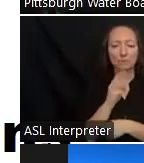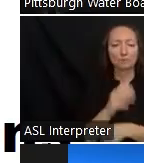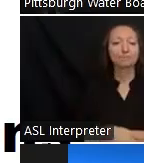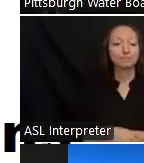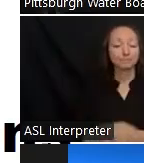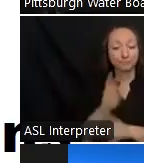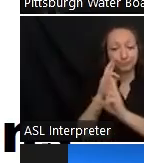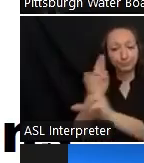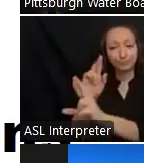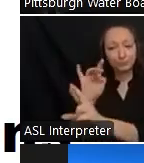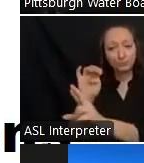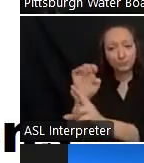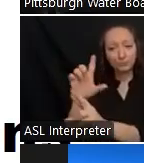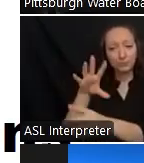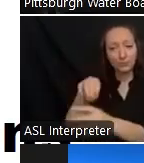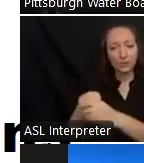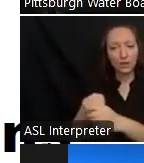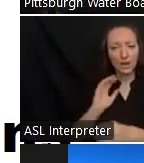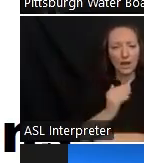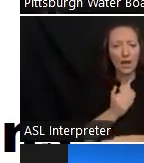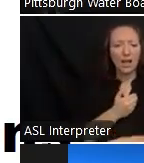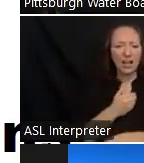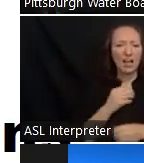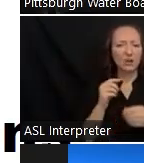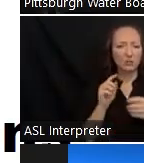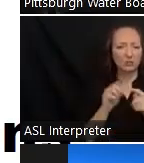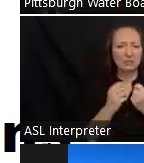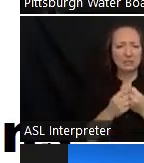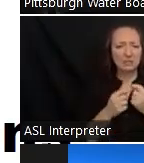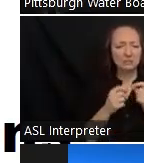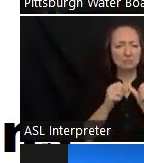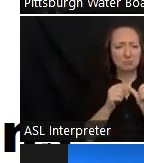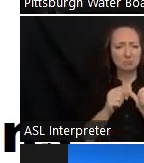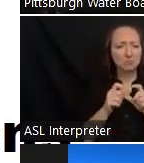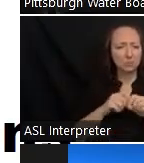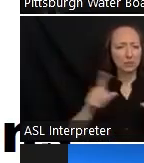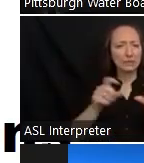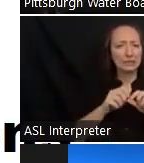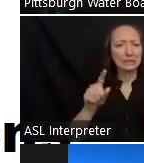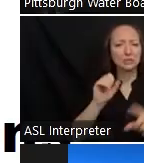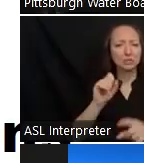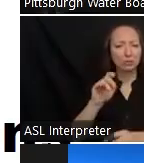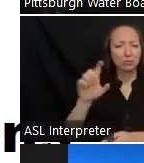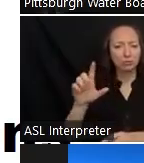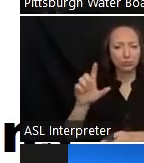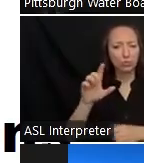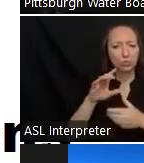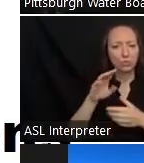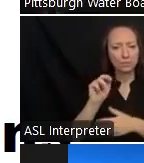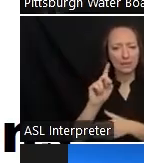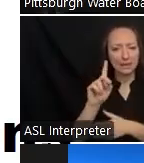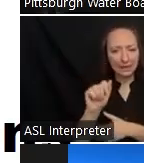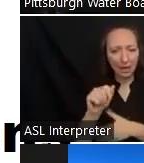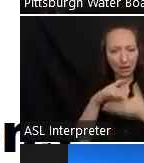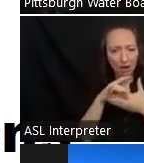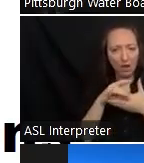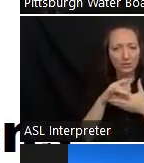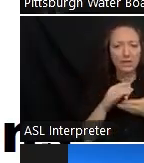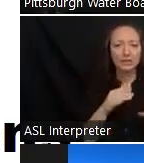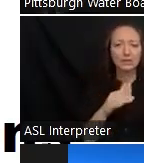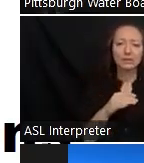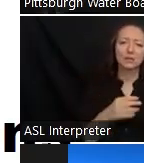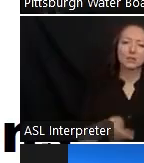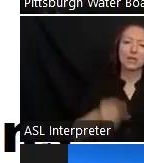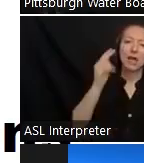team is constantly churning out content. The high level takeaway here is that we are getting